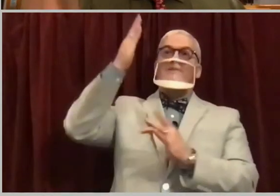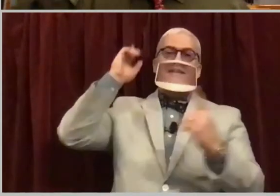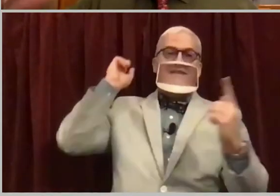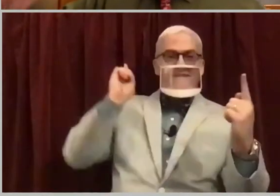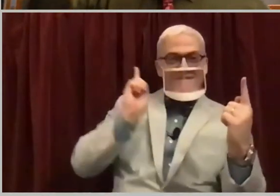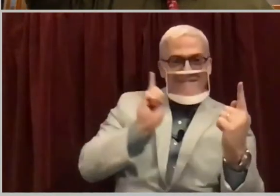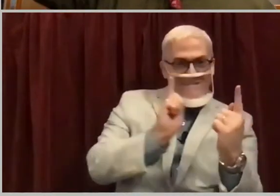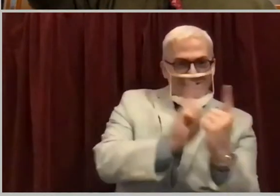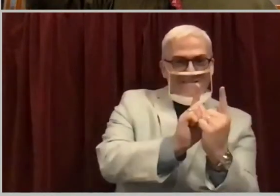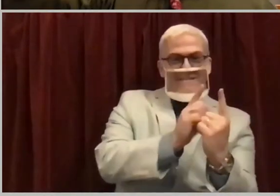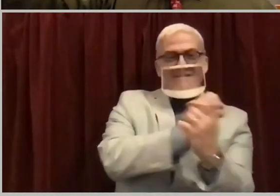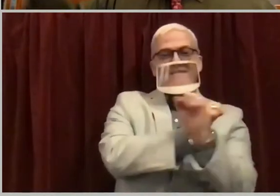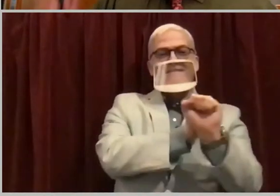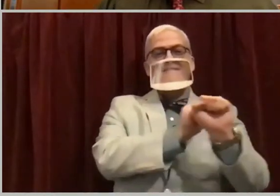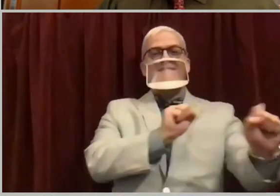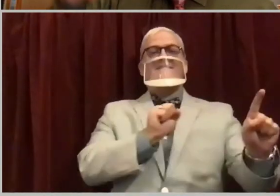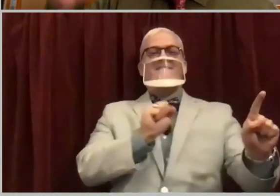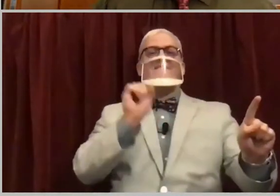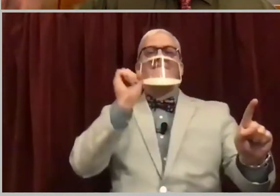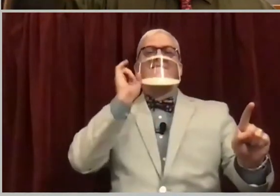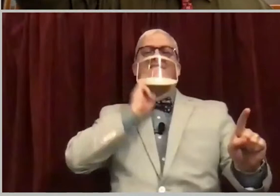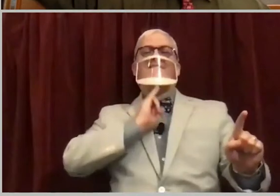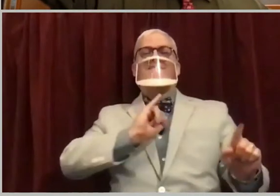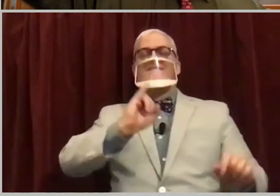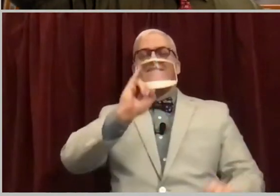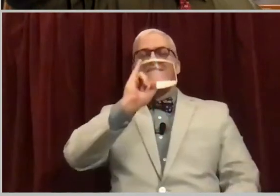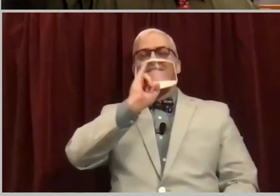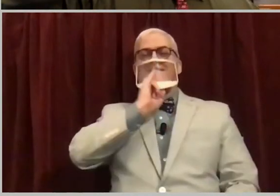Emmanuel shall come to thee, O